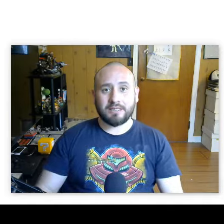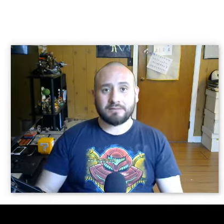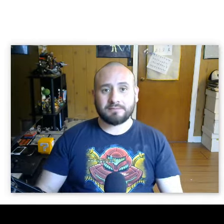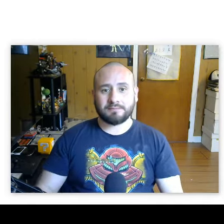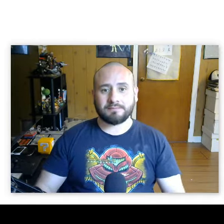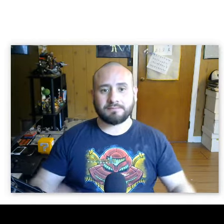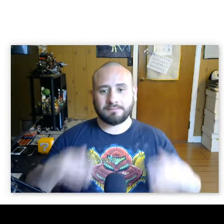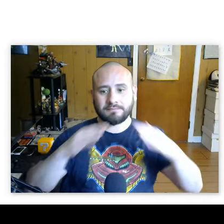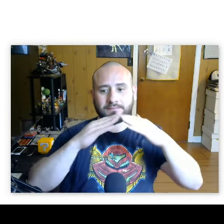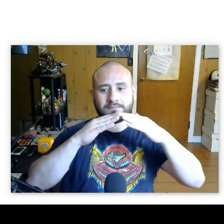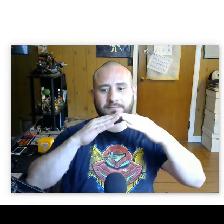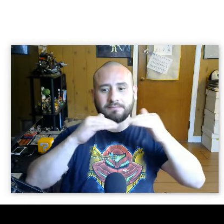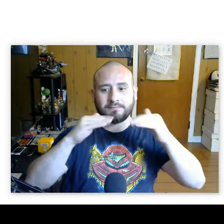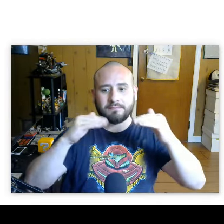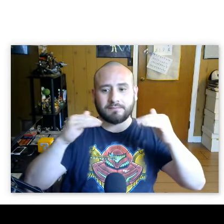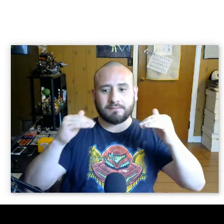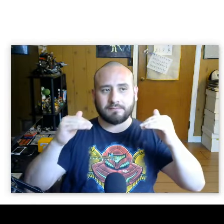Lasagna.